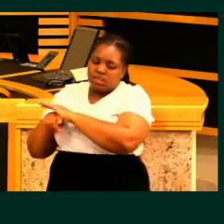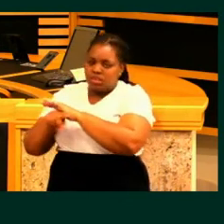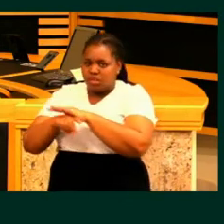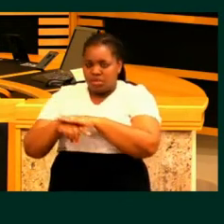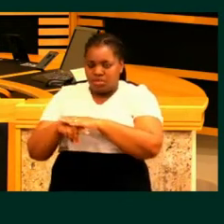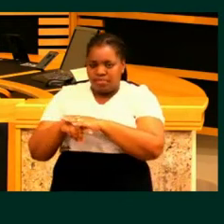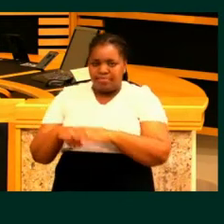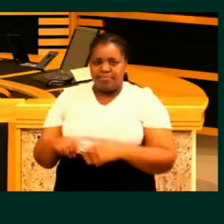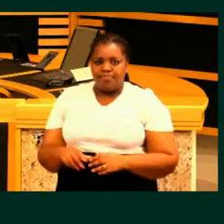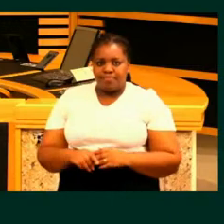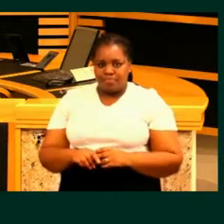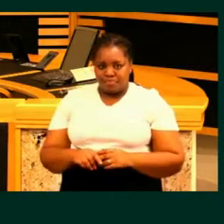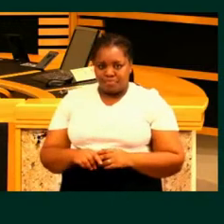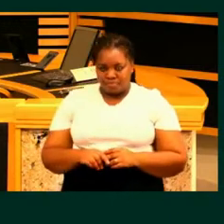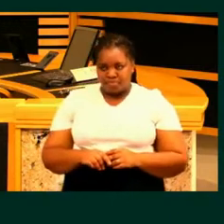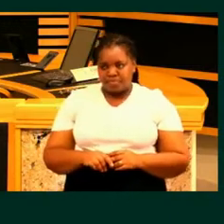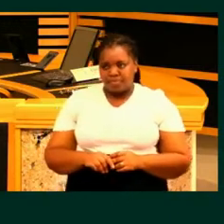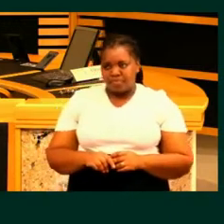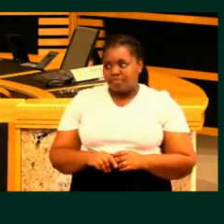baso